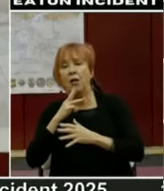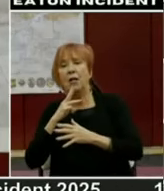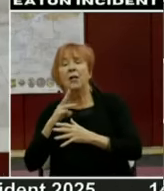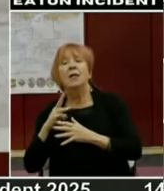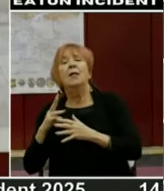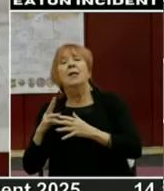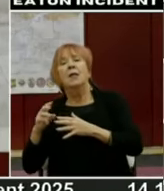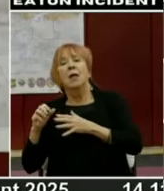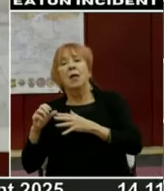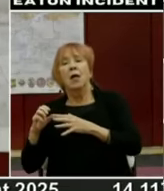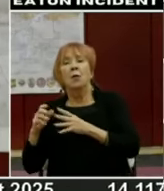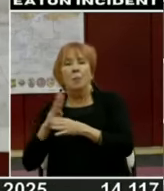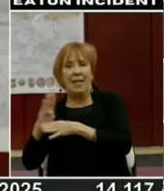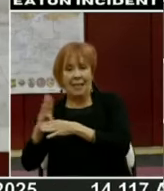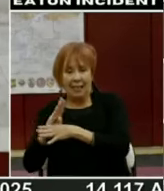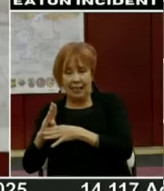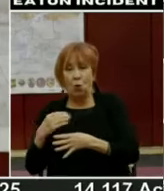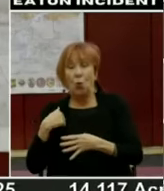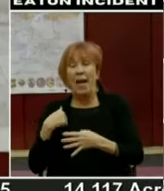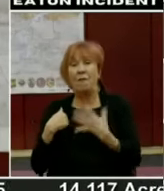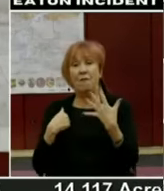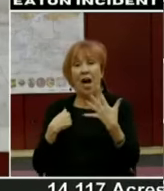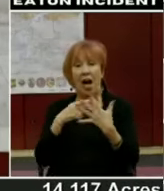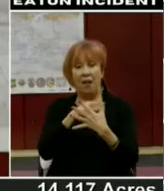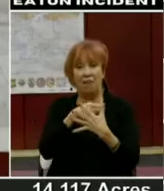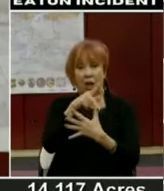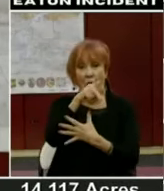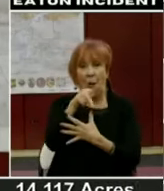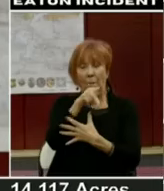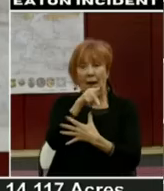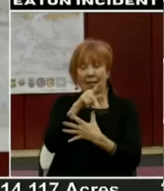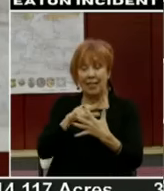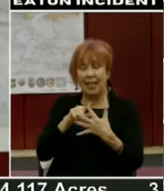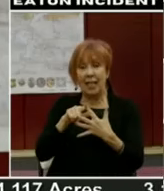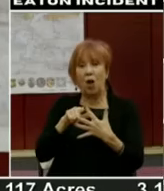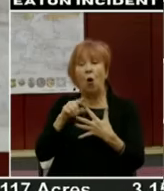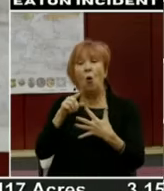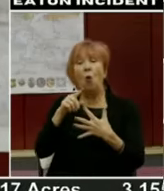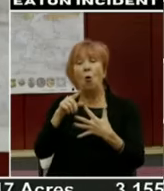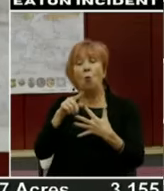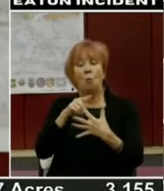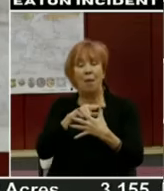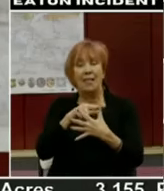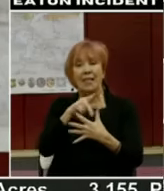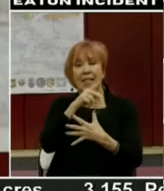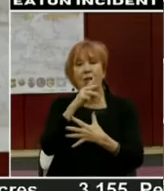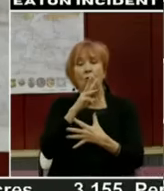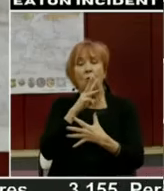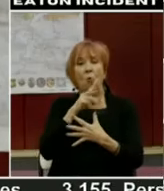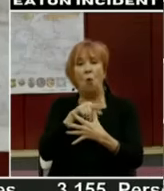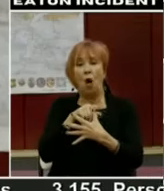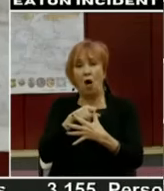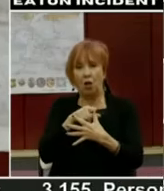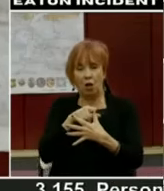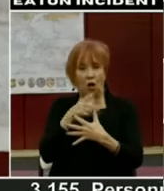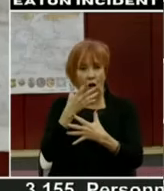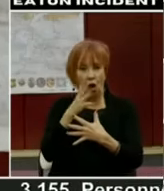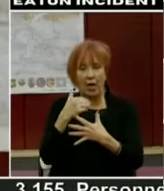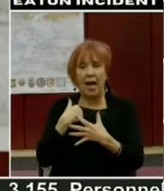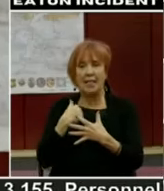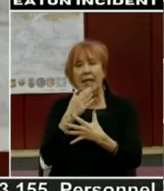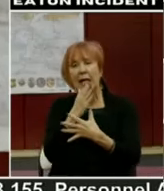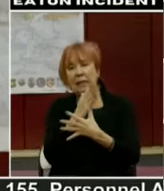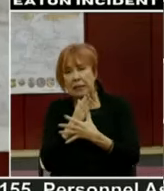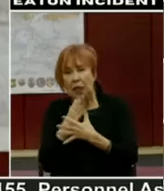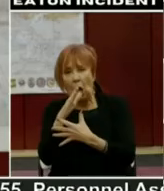the area. Pasadena Water is one of them. Water and Power is one of them. Pasadena Water, as was stated by the chief, has some portions